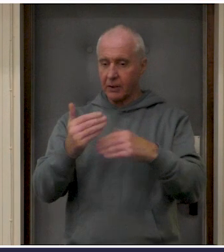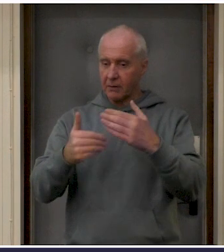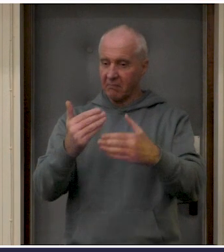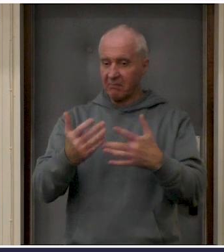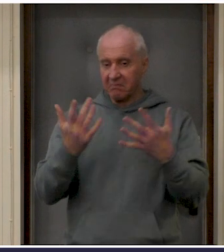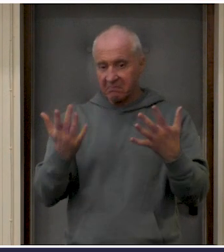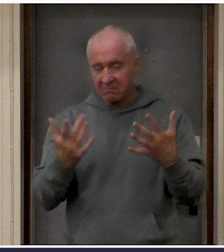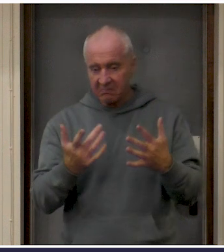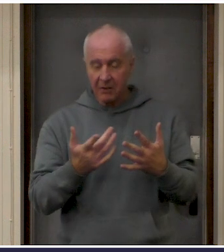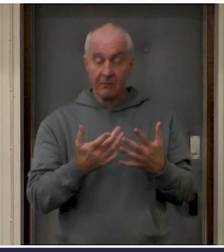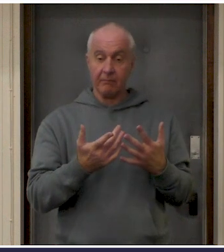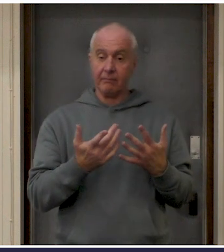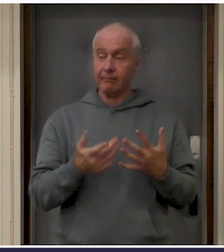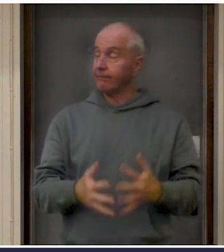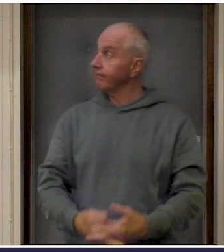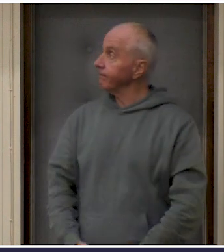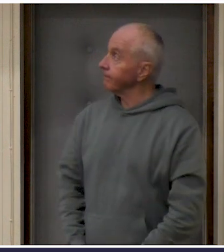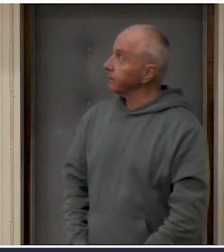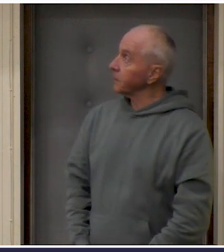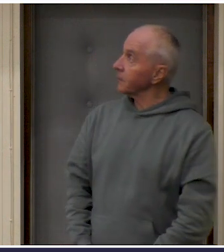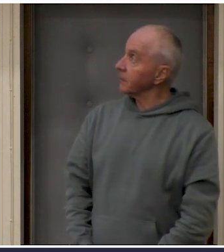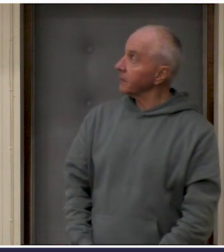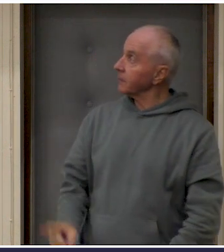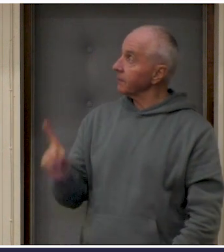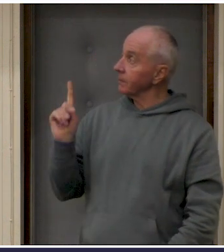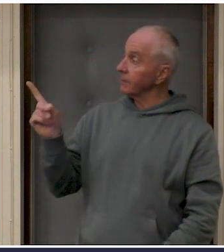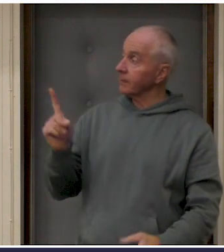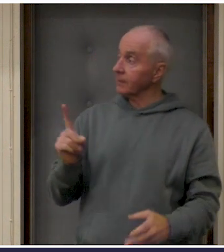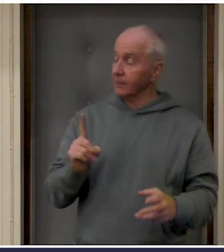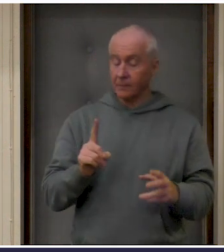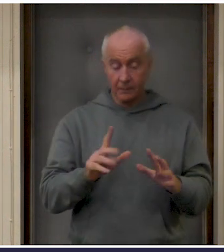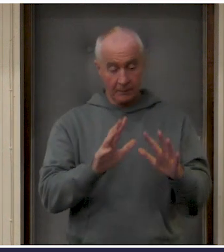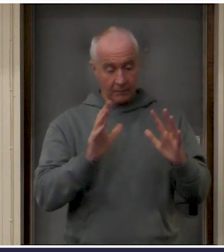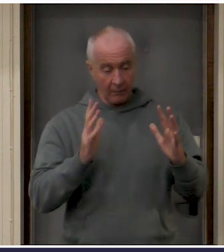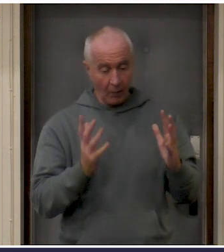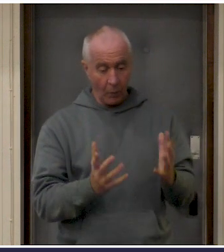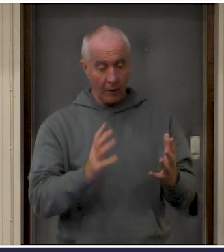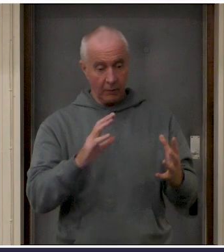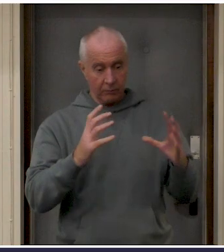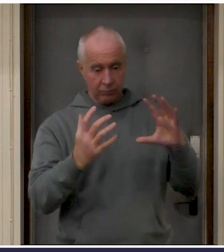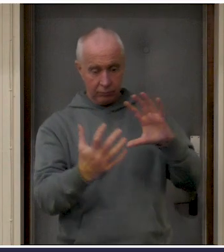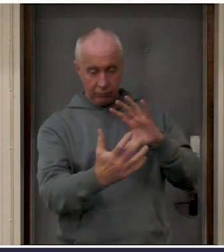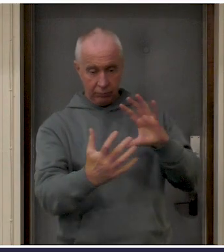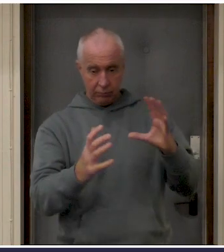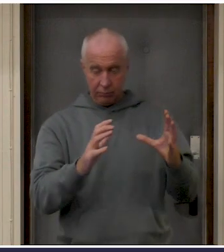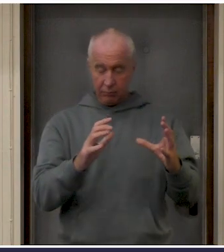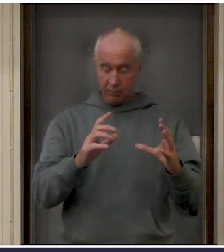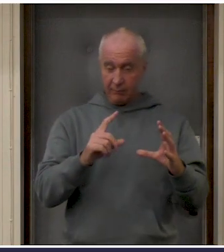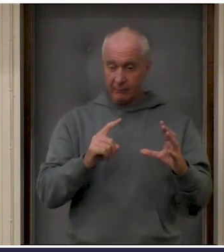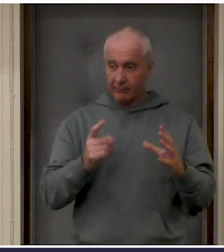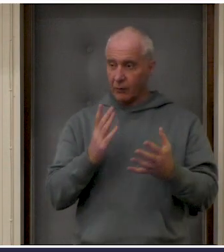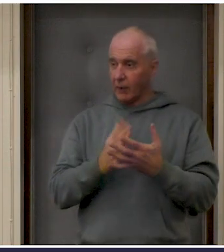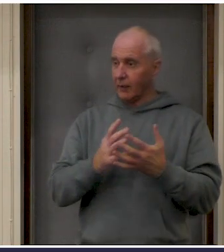So this is the landscape across the world. I mean, we exclude, so in the nuclear industry these days, there's not